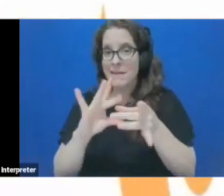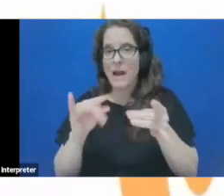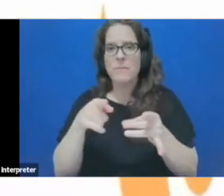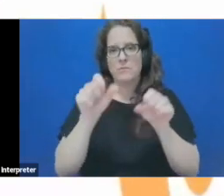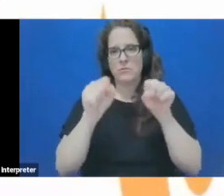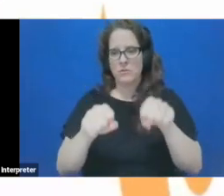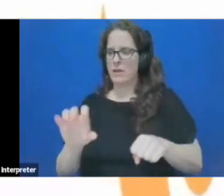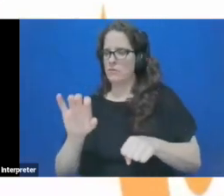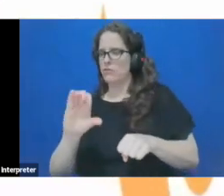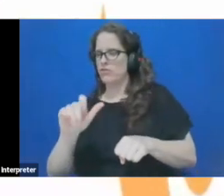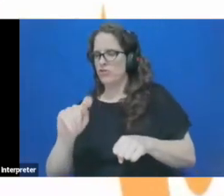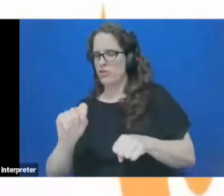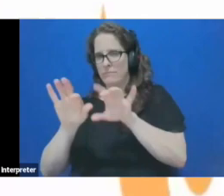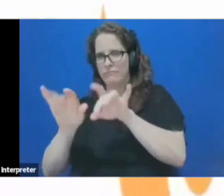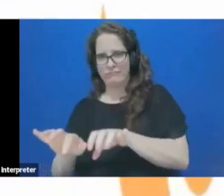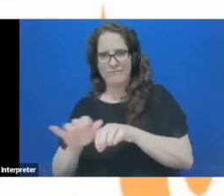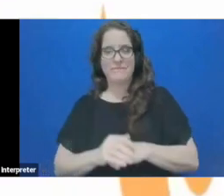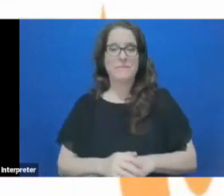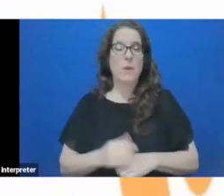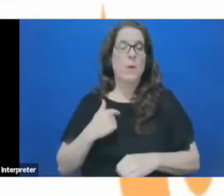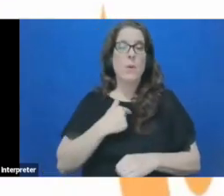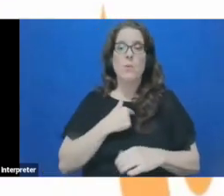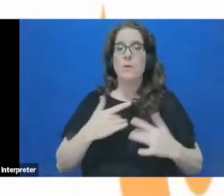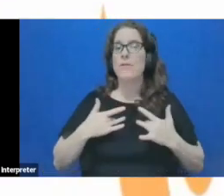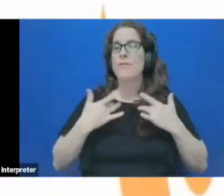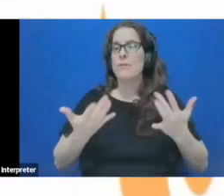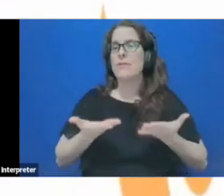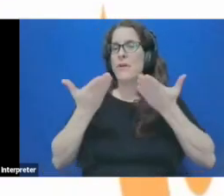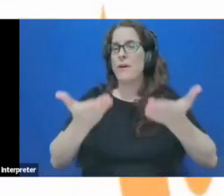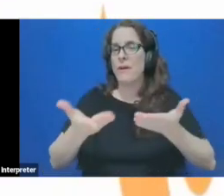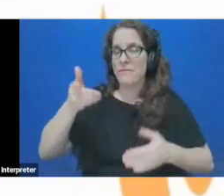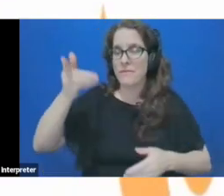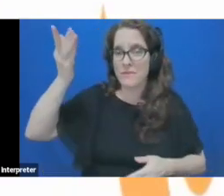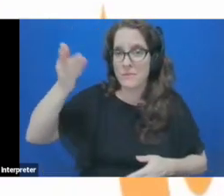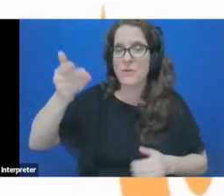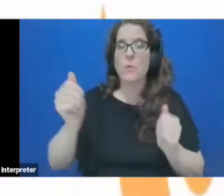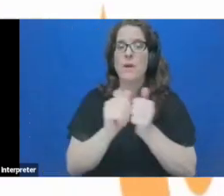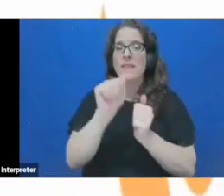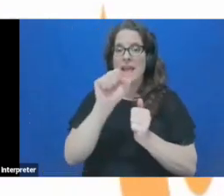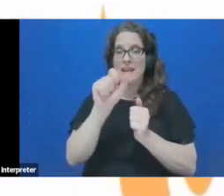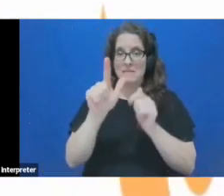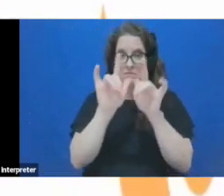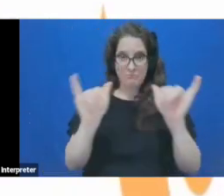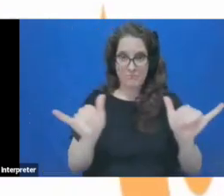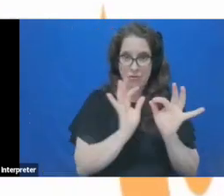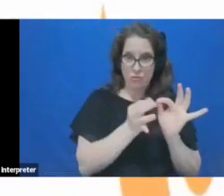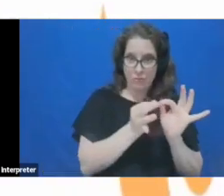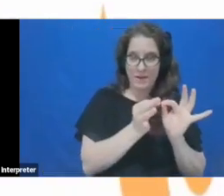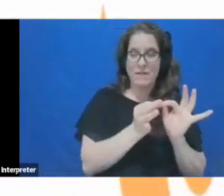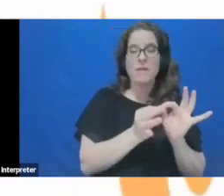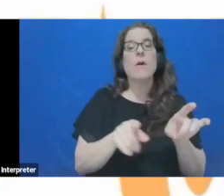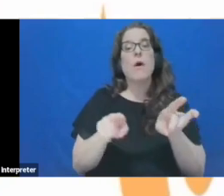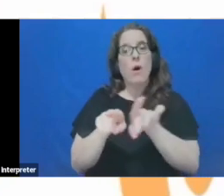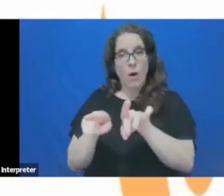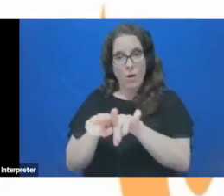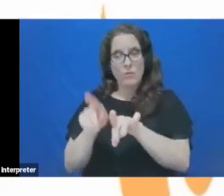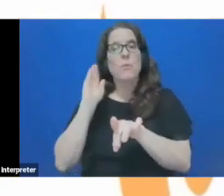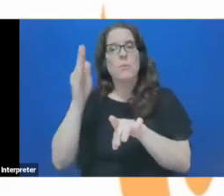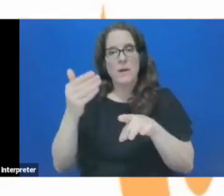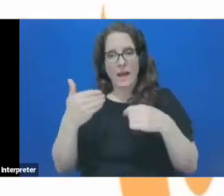this presentation with American Sign Language simultaneous interpretation. We will also be offering this presentation with